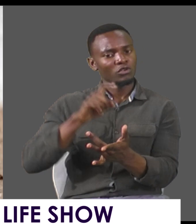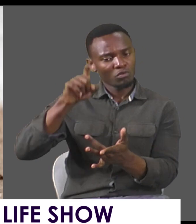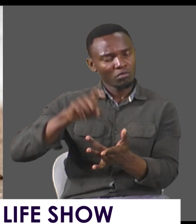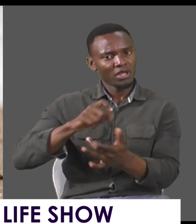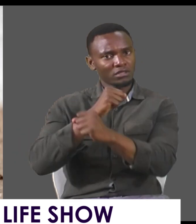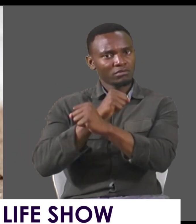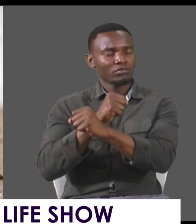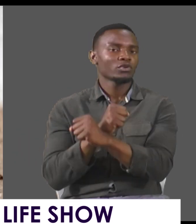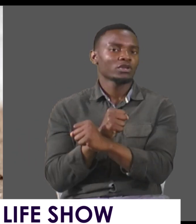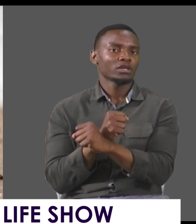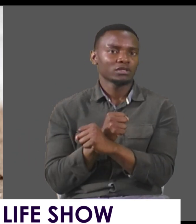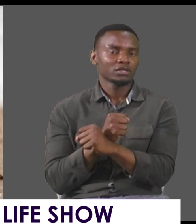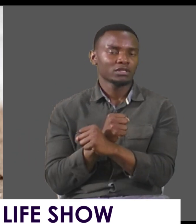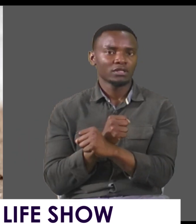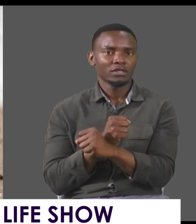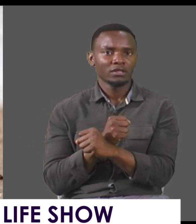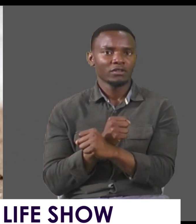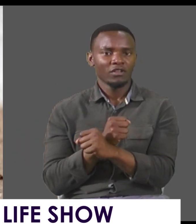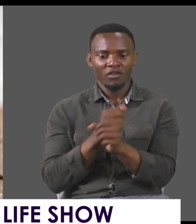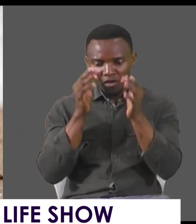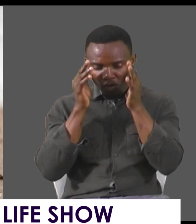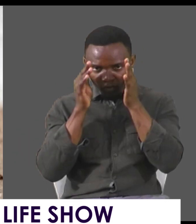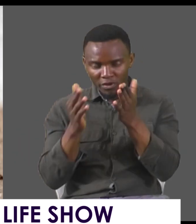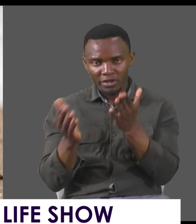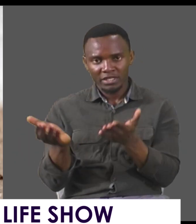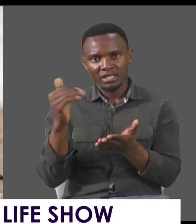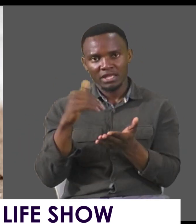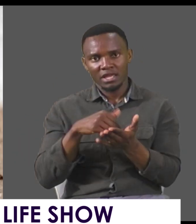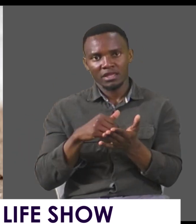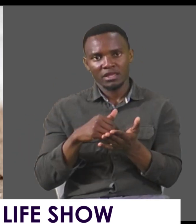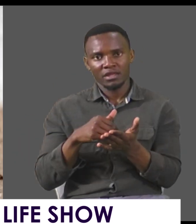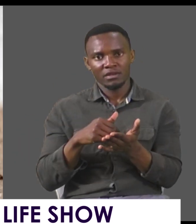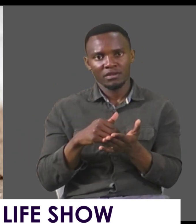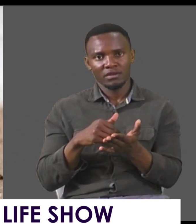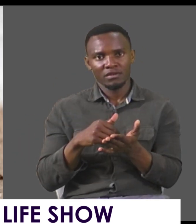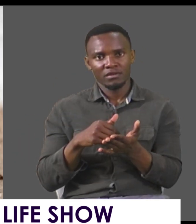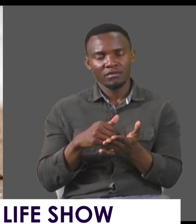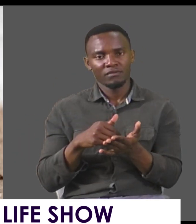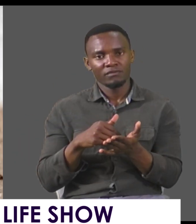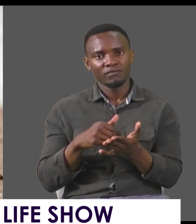it. Be focused again for your dream.